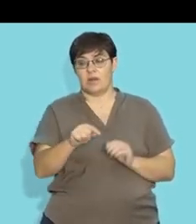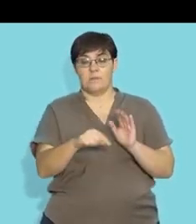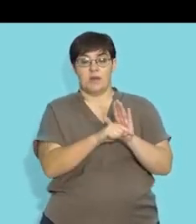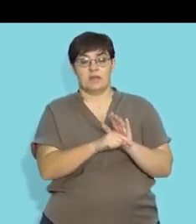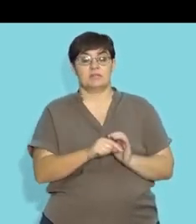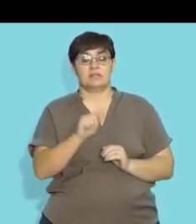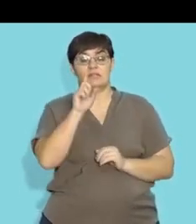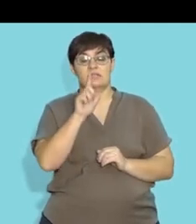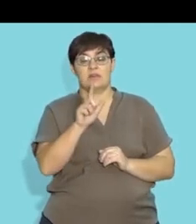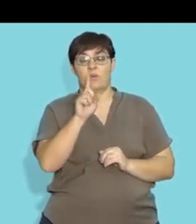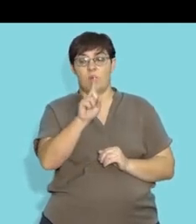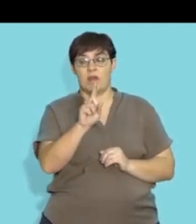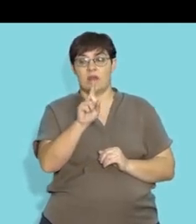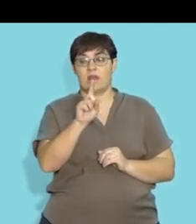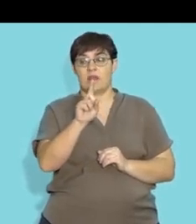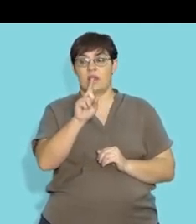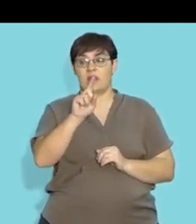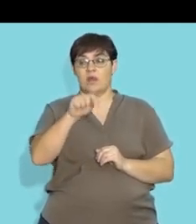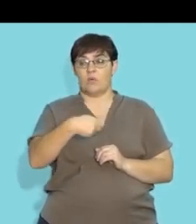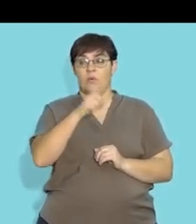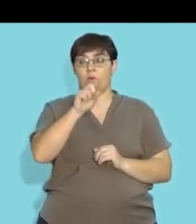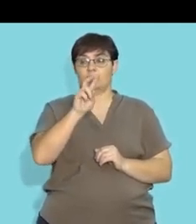11.71 minus